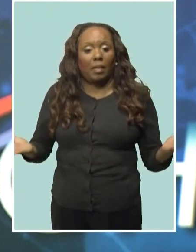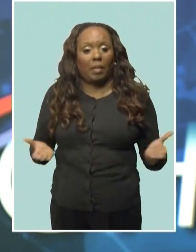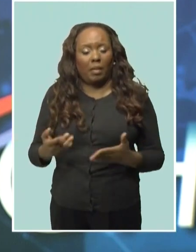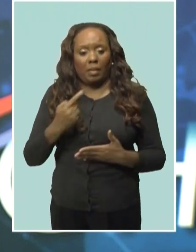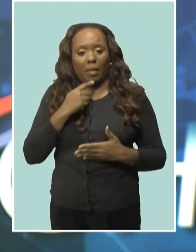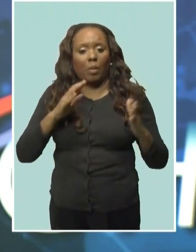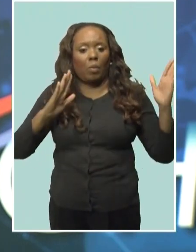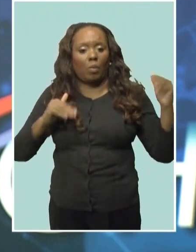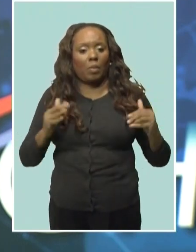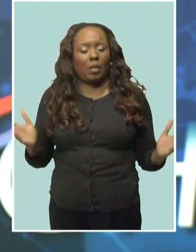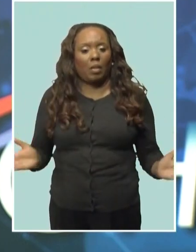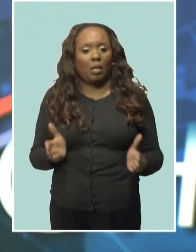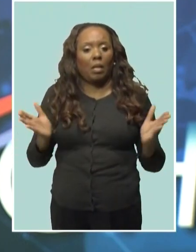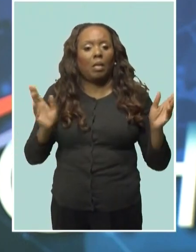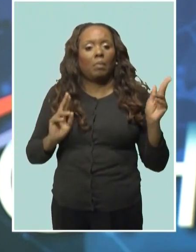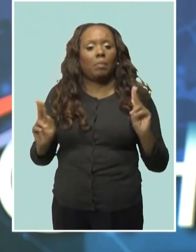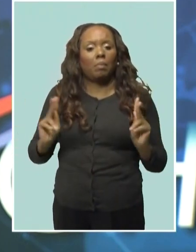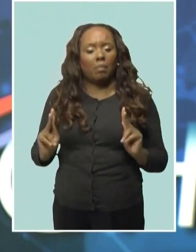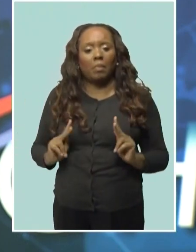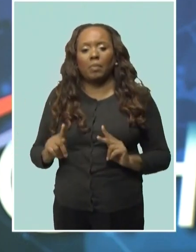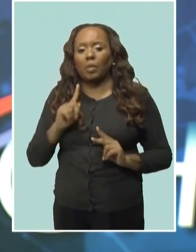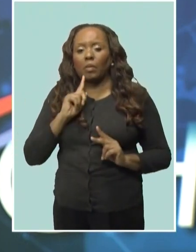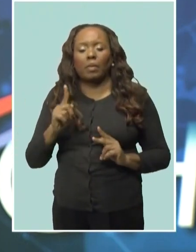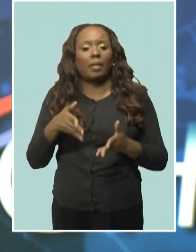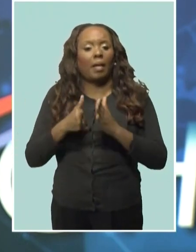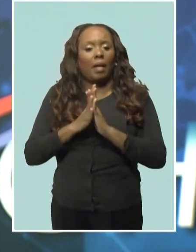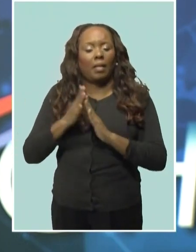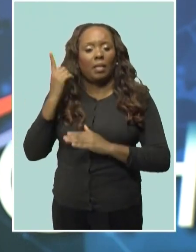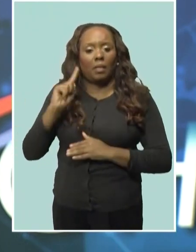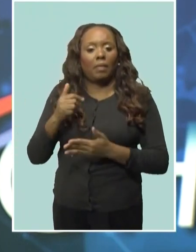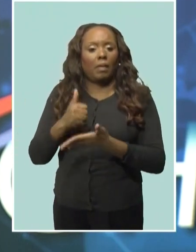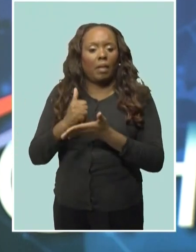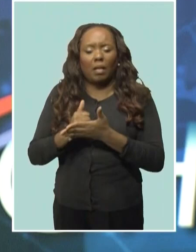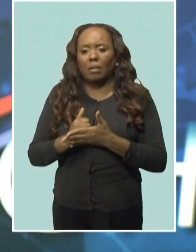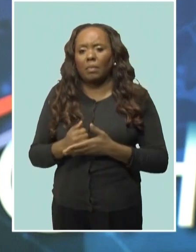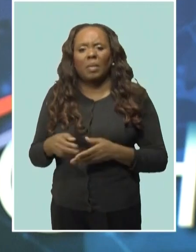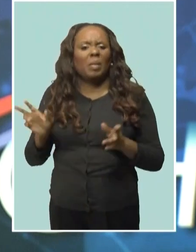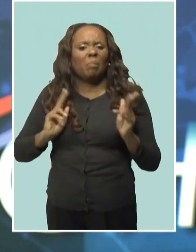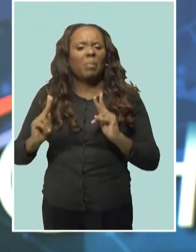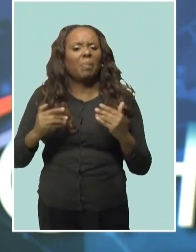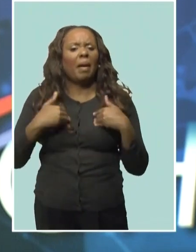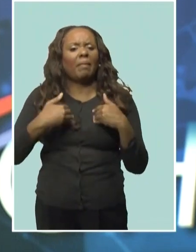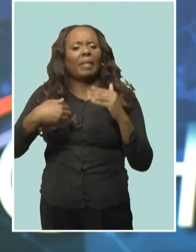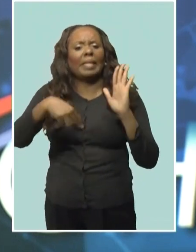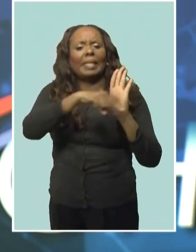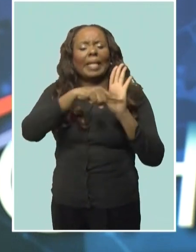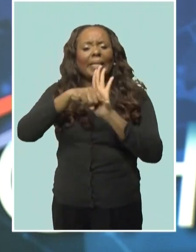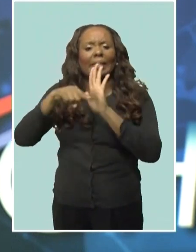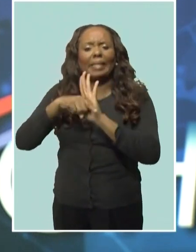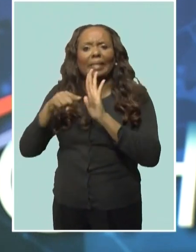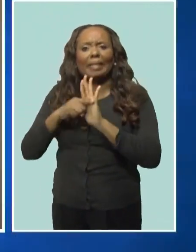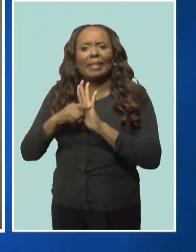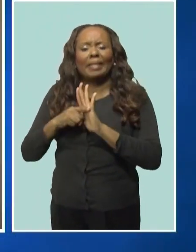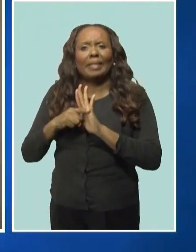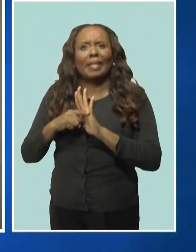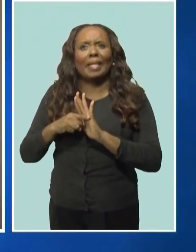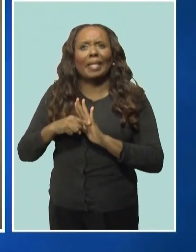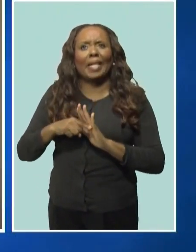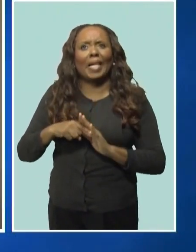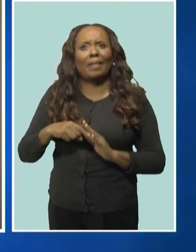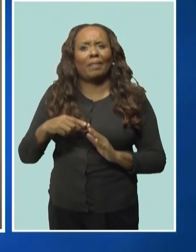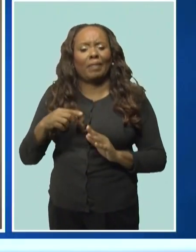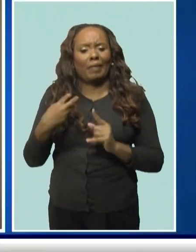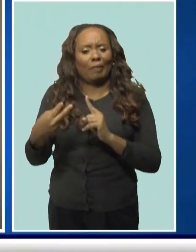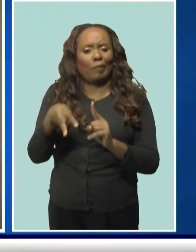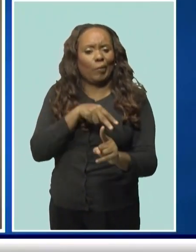she hopes it will encourage more people to seek help while eliminating stigma. The community is called